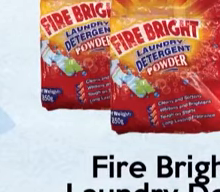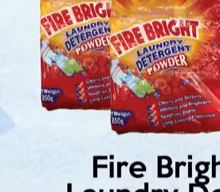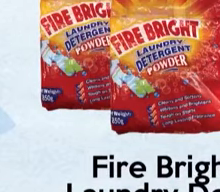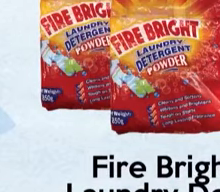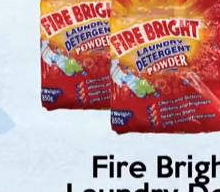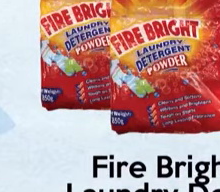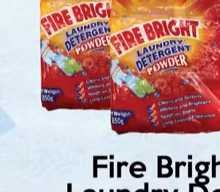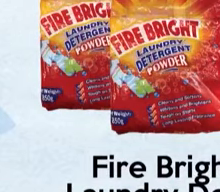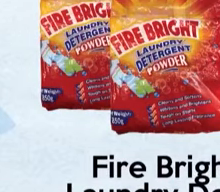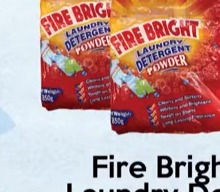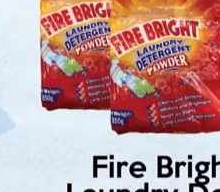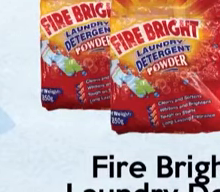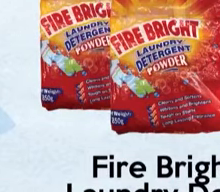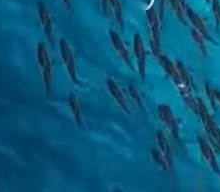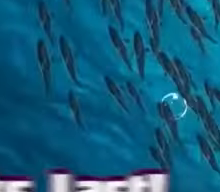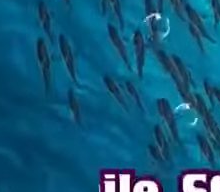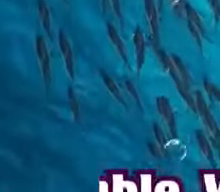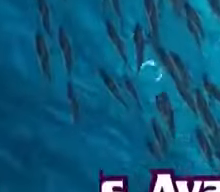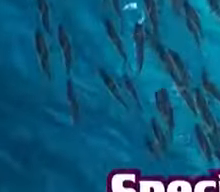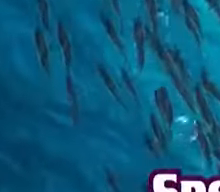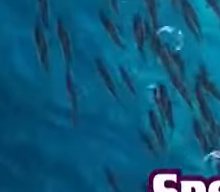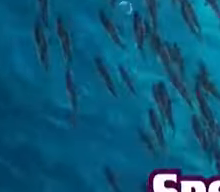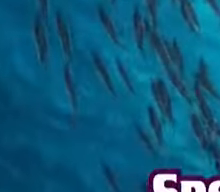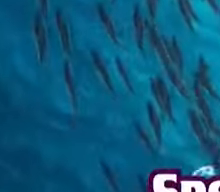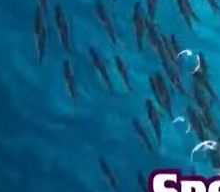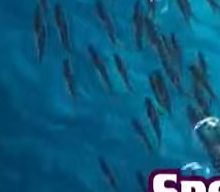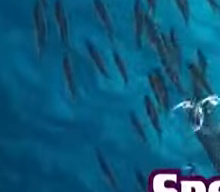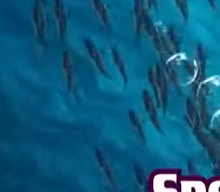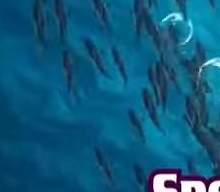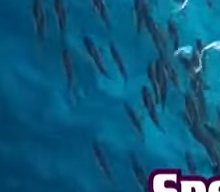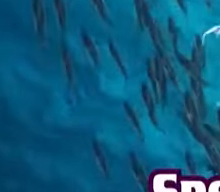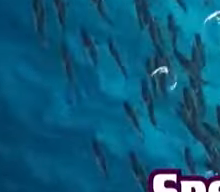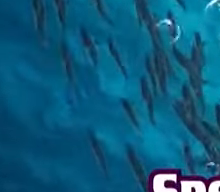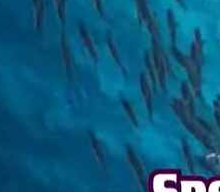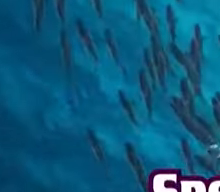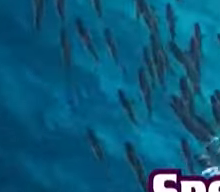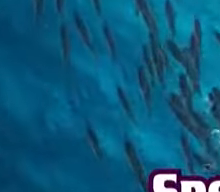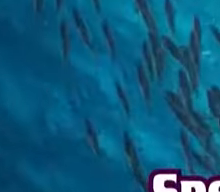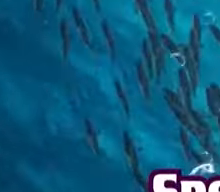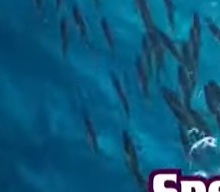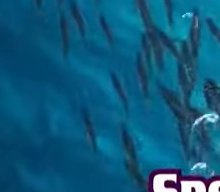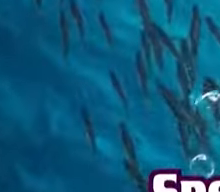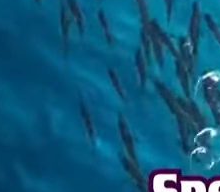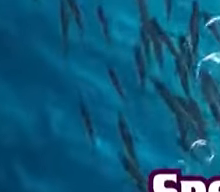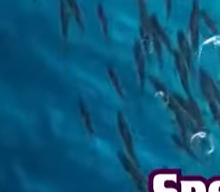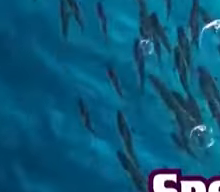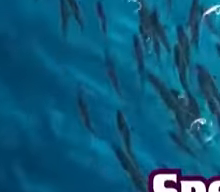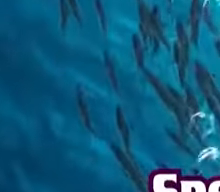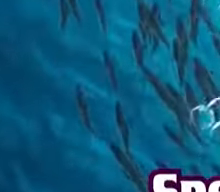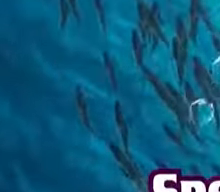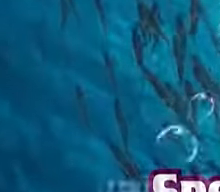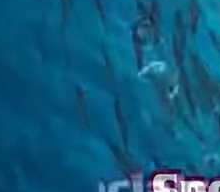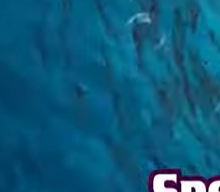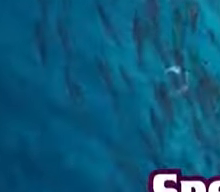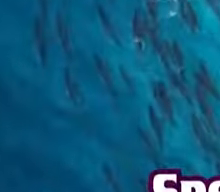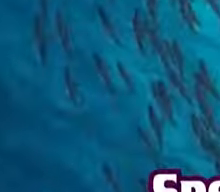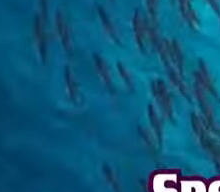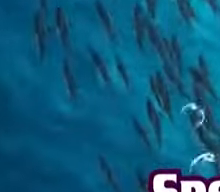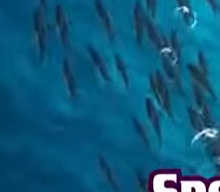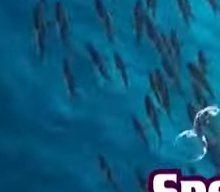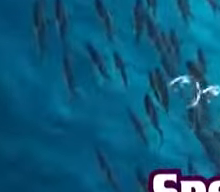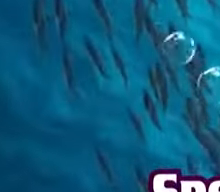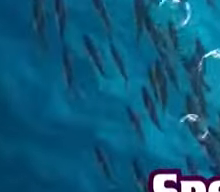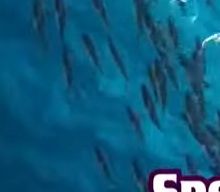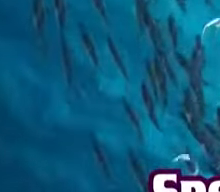gram, 2 for $19.95. Get the best catch with our great deals this Lenten season at Southern Food Basket, Coffee Street, San